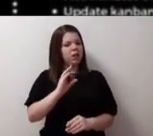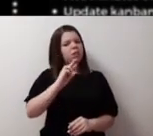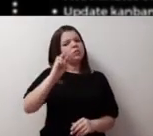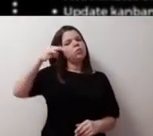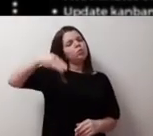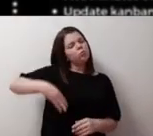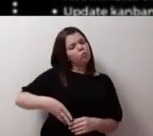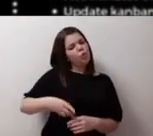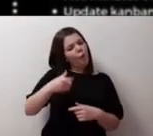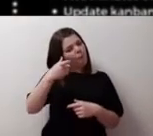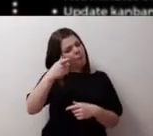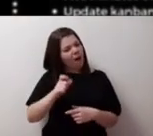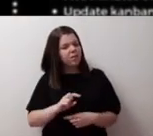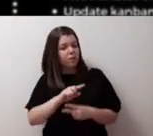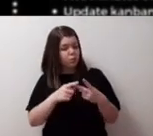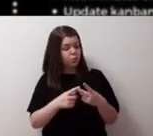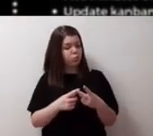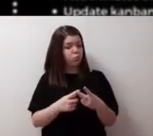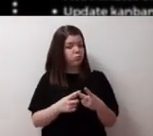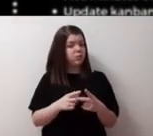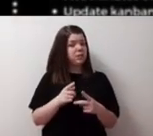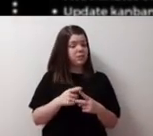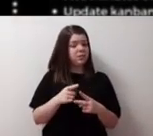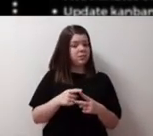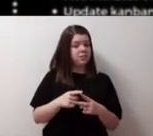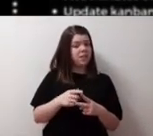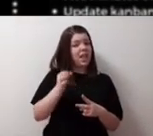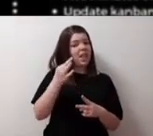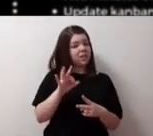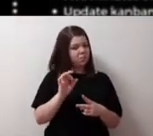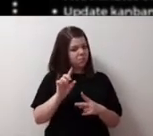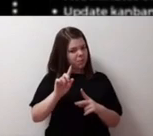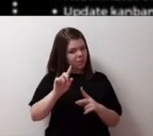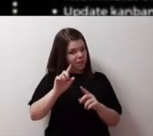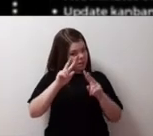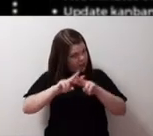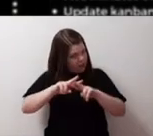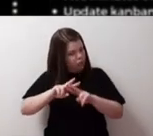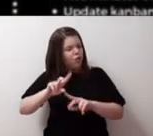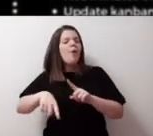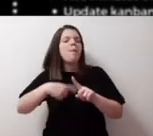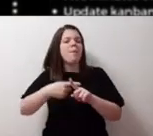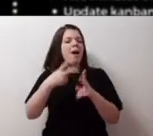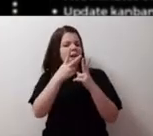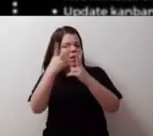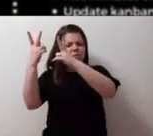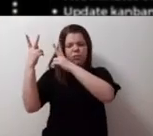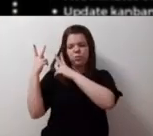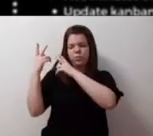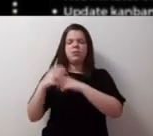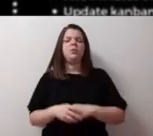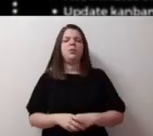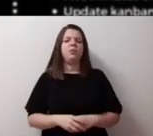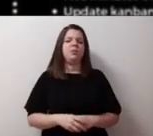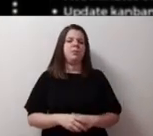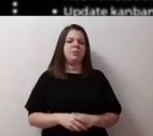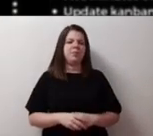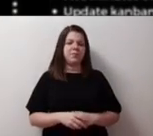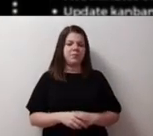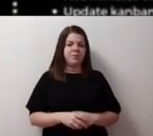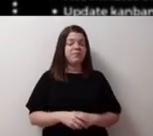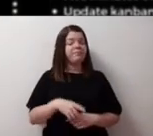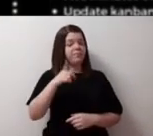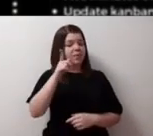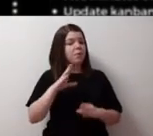And the last one is review block. Measure and analyze tasks. 2 Scrum events involved: sprint